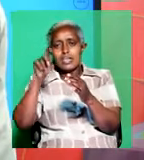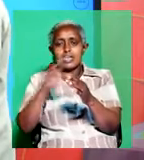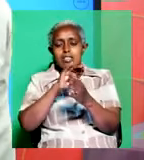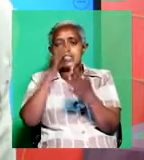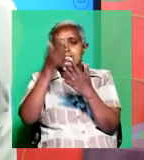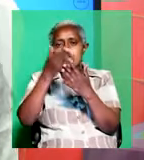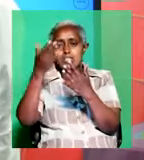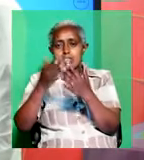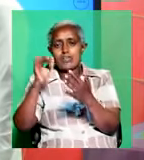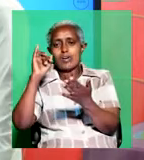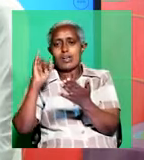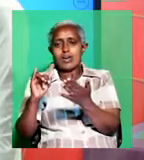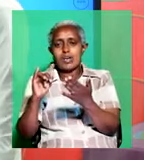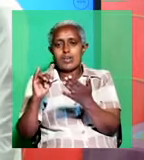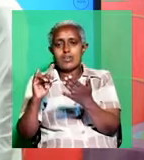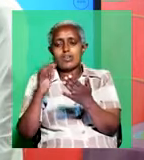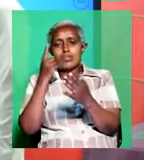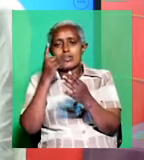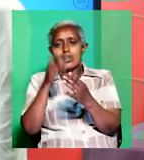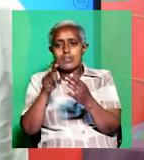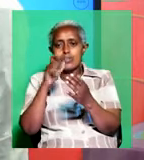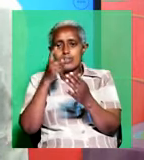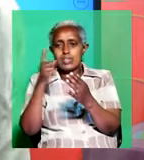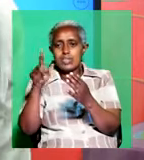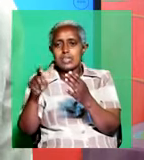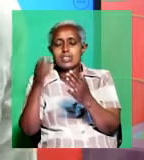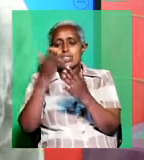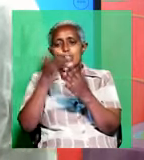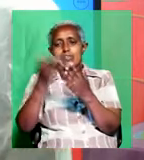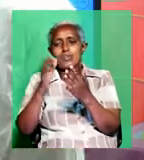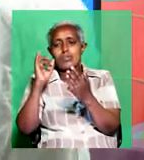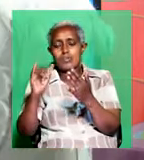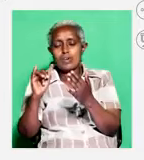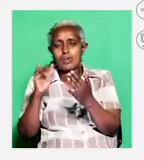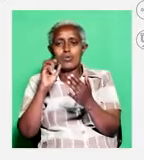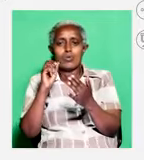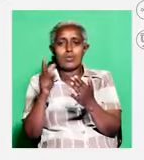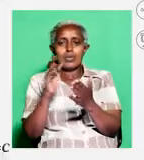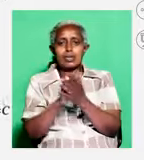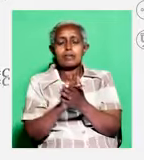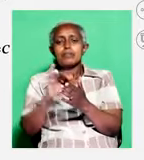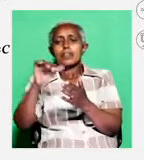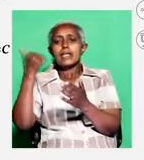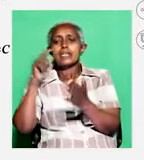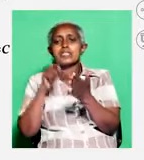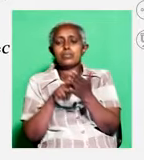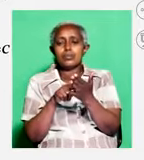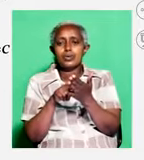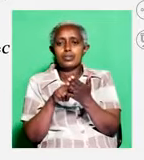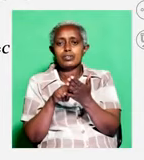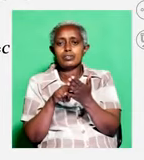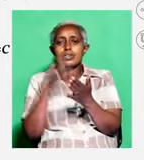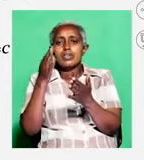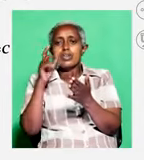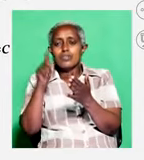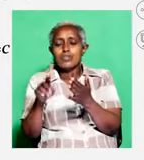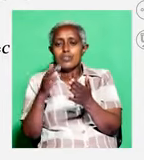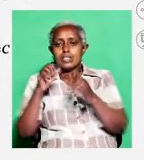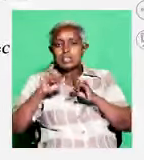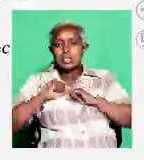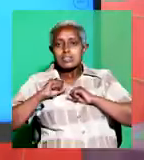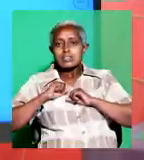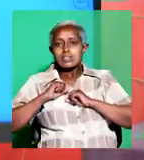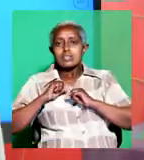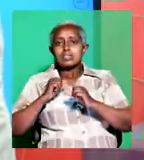the interval I. For every x in the interval I. Okay, another point, f of x